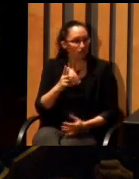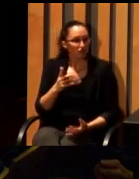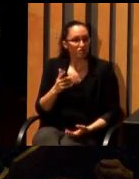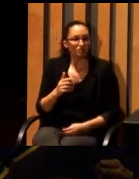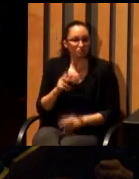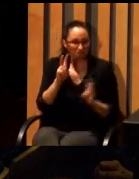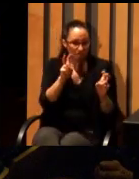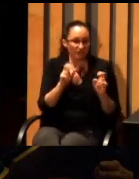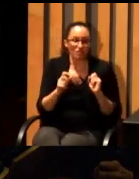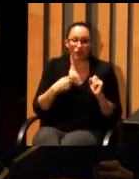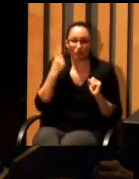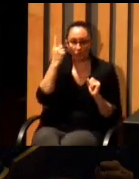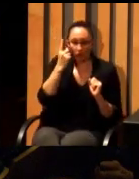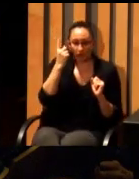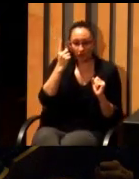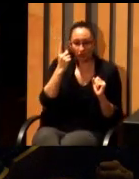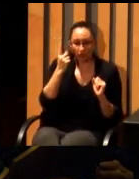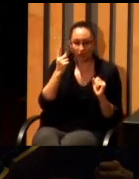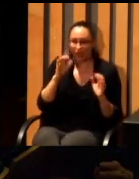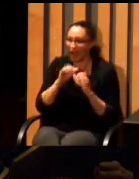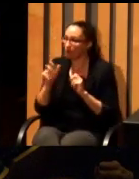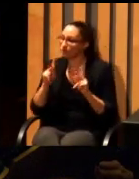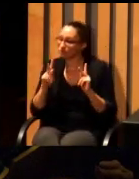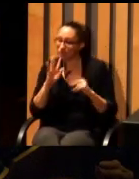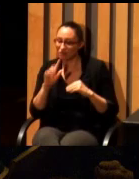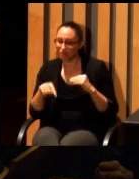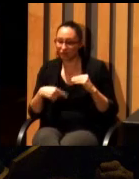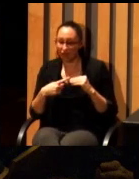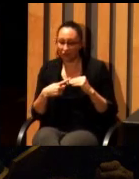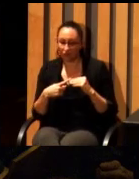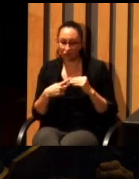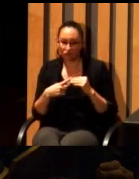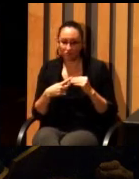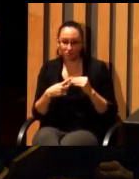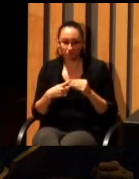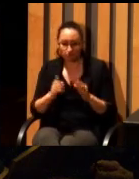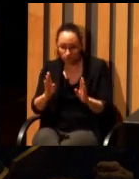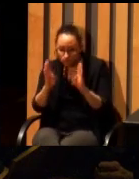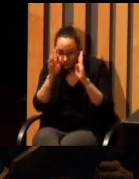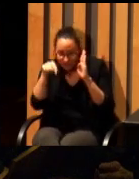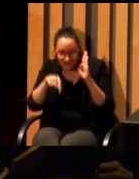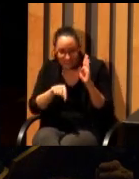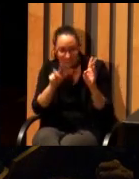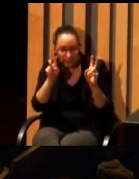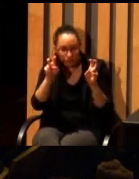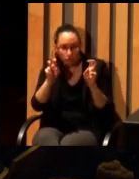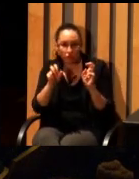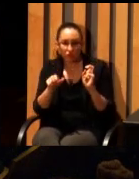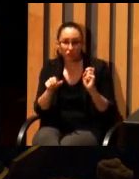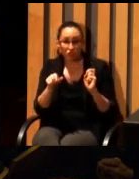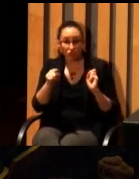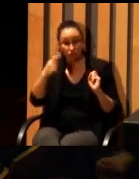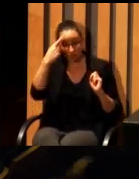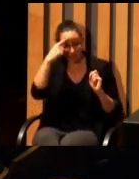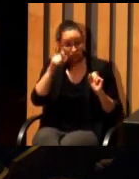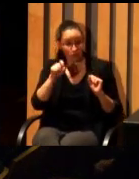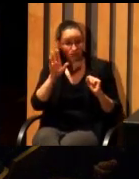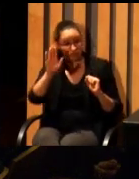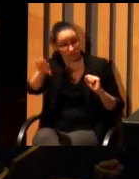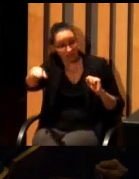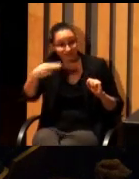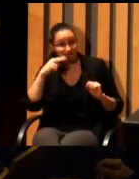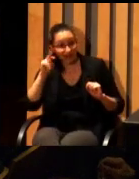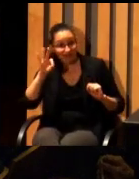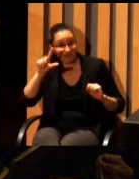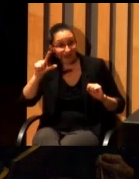that in the various ways that people have talked about kind of bringing attention to this issue, that this would be one way that you could get the NFL's